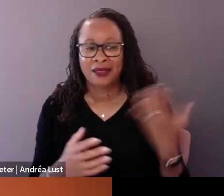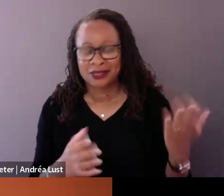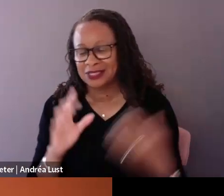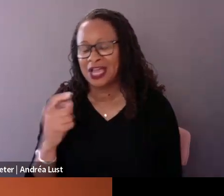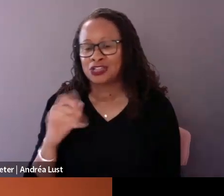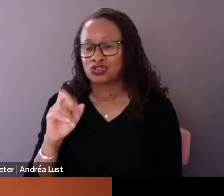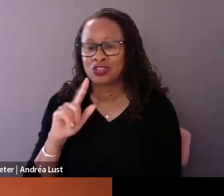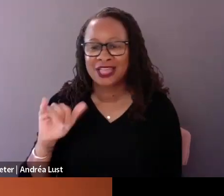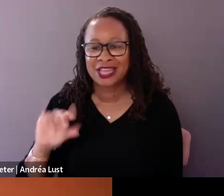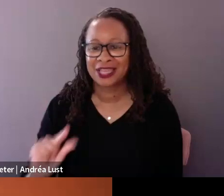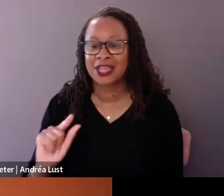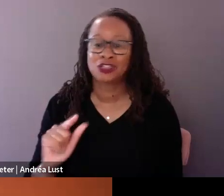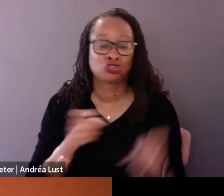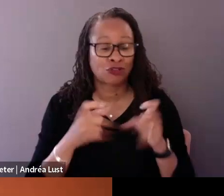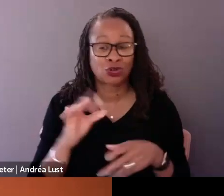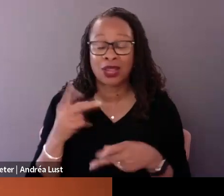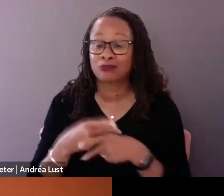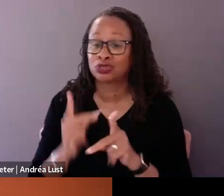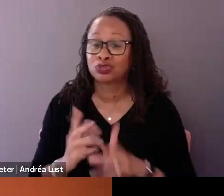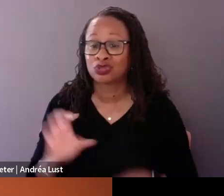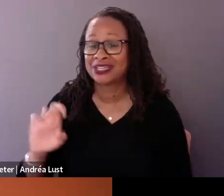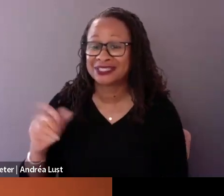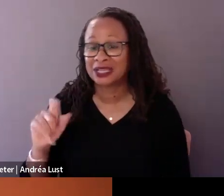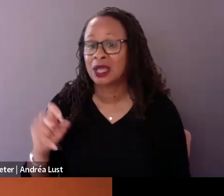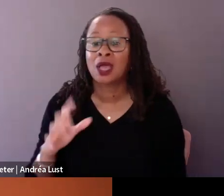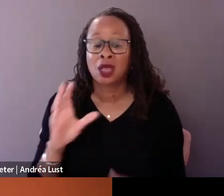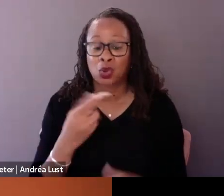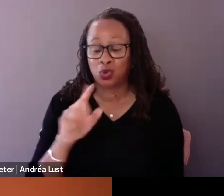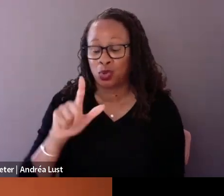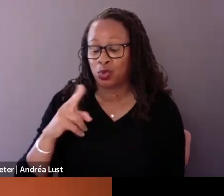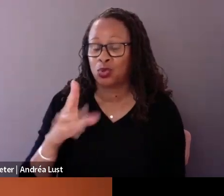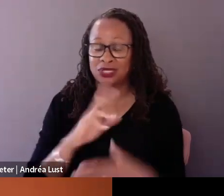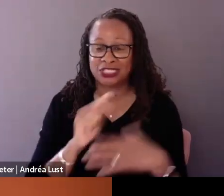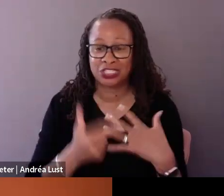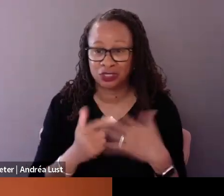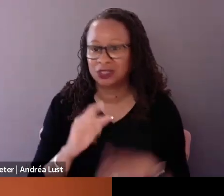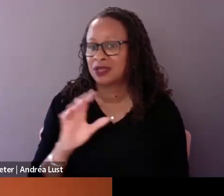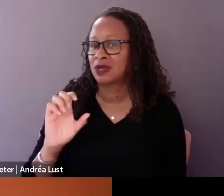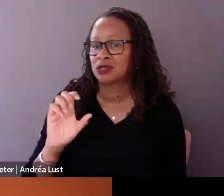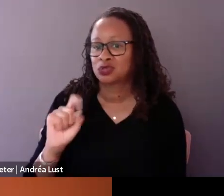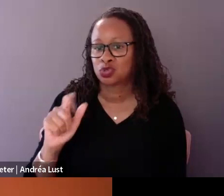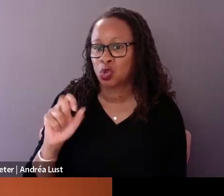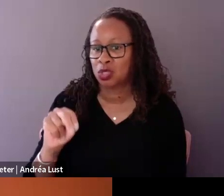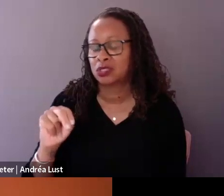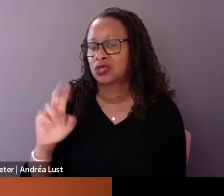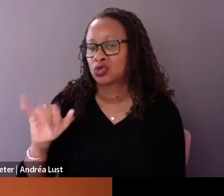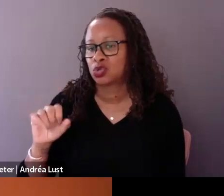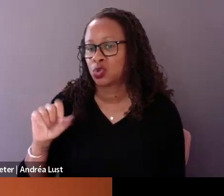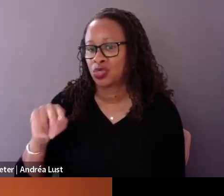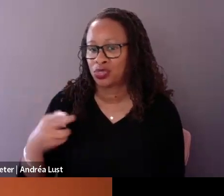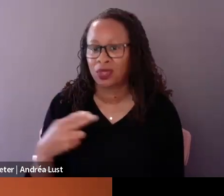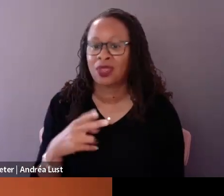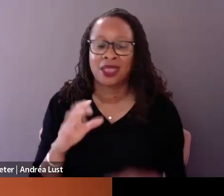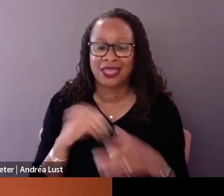producer of the Hulu series Stolen Youth, Inside the Cult of Sarah Lawrence. It's been a great pleasure speaking with